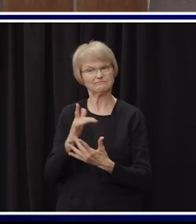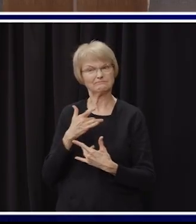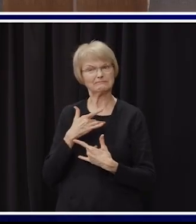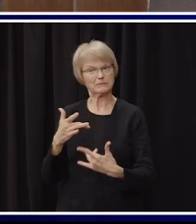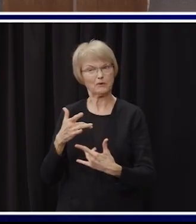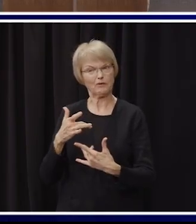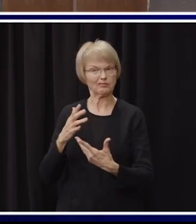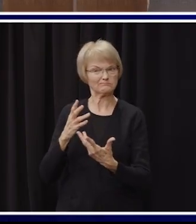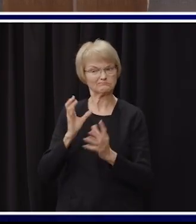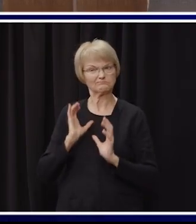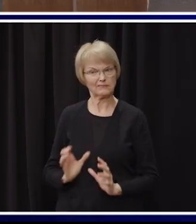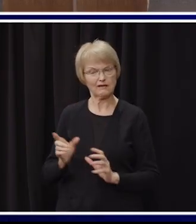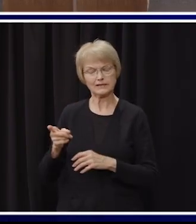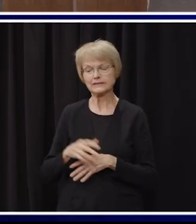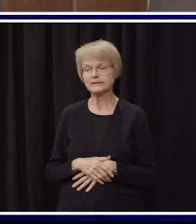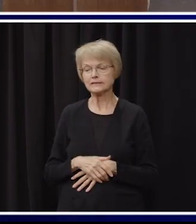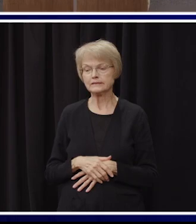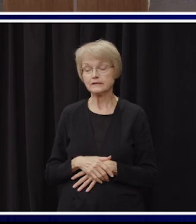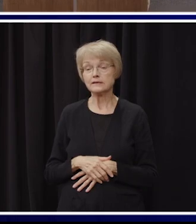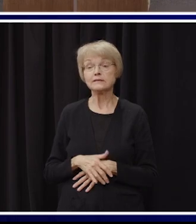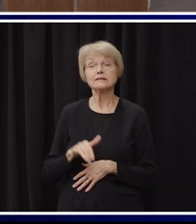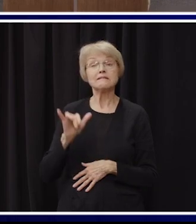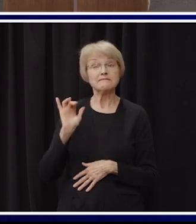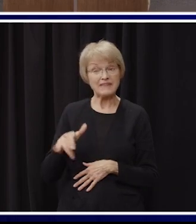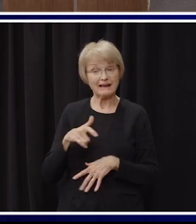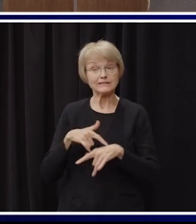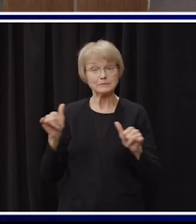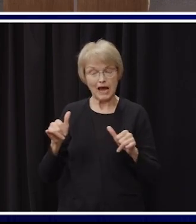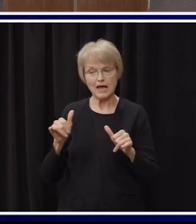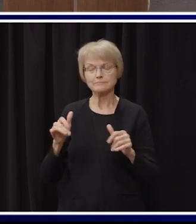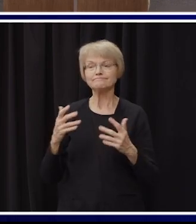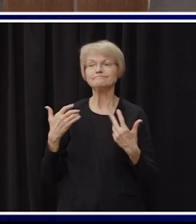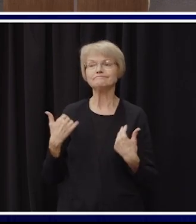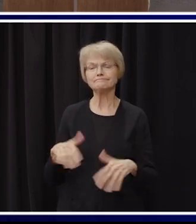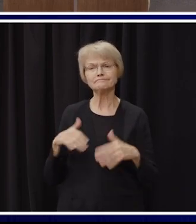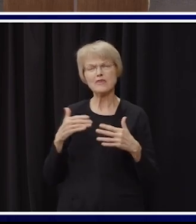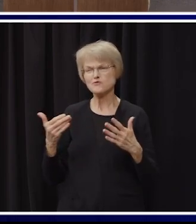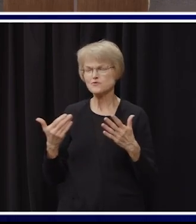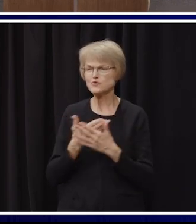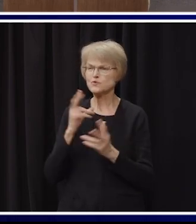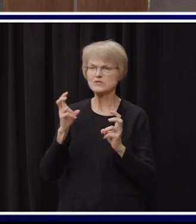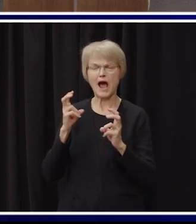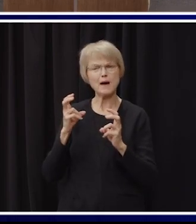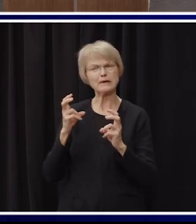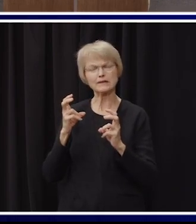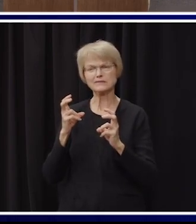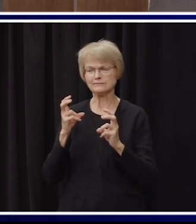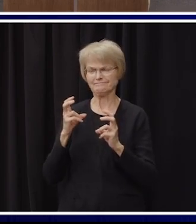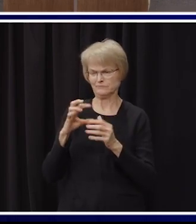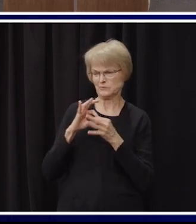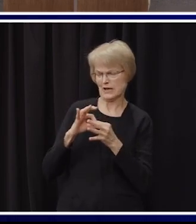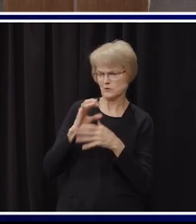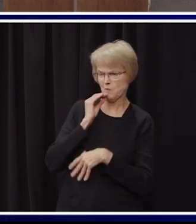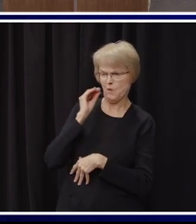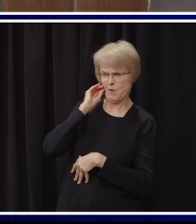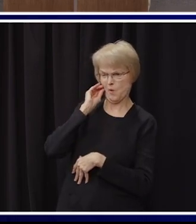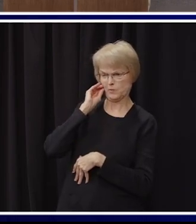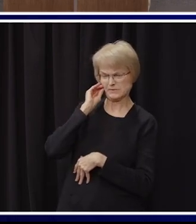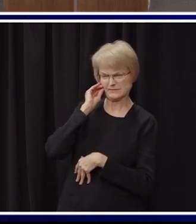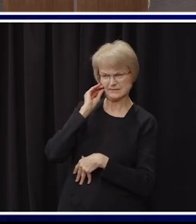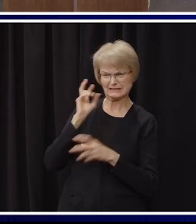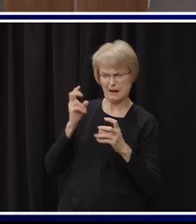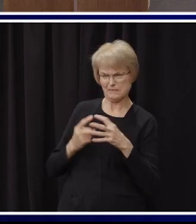about that same time, there was a topic that kept coming up in the residential world, and that was called aging in